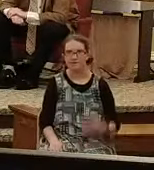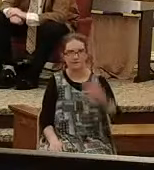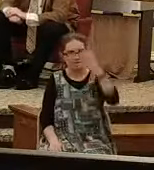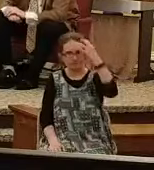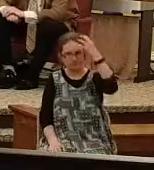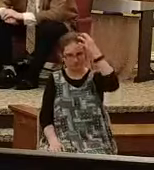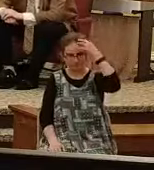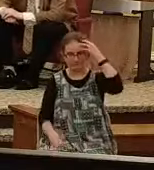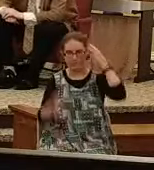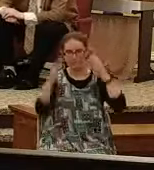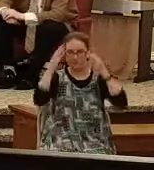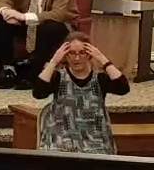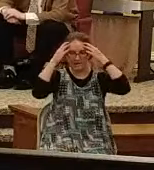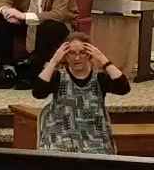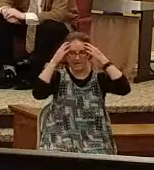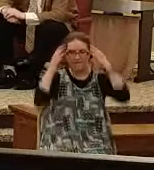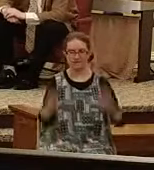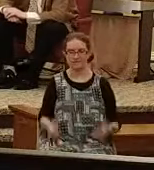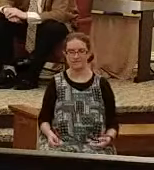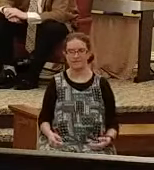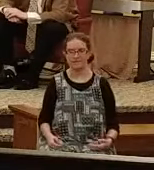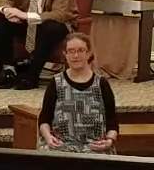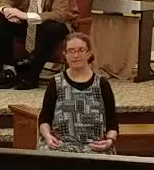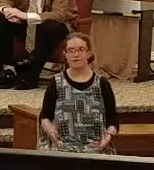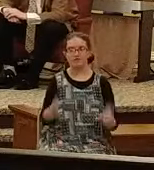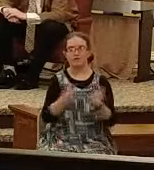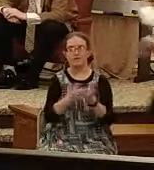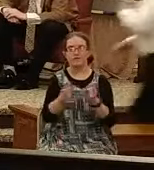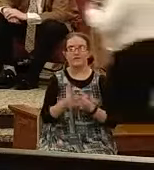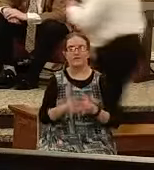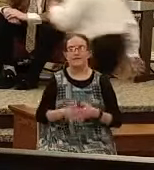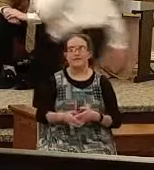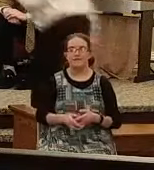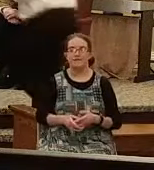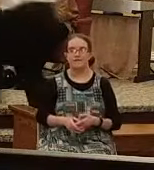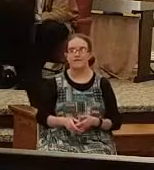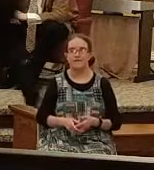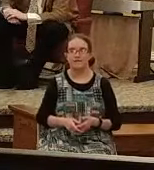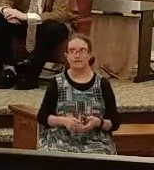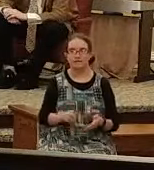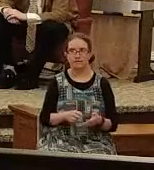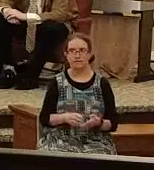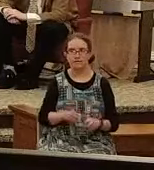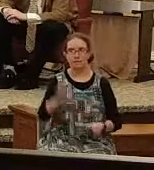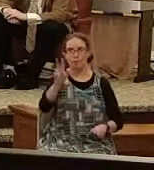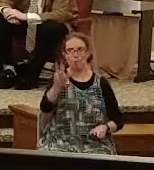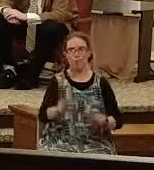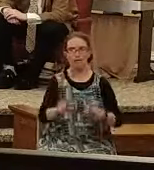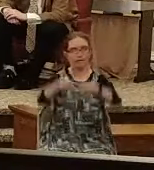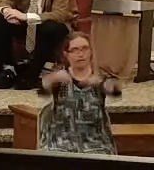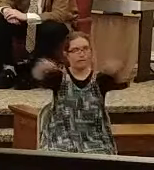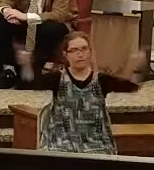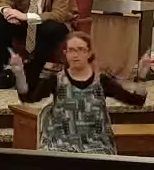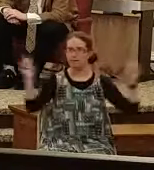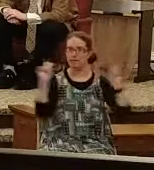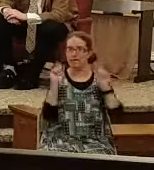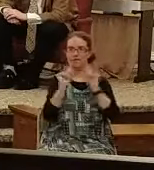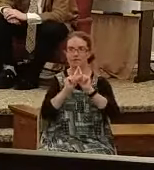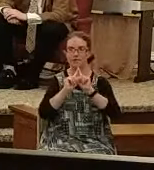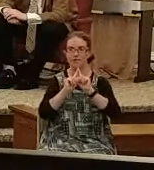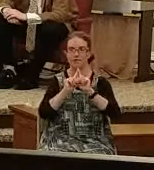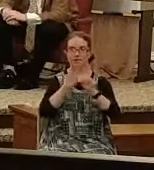head. Hallelujah. And so Jesus is there, and he is walking around, amen,